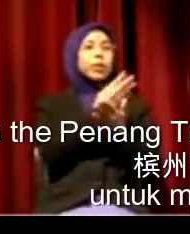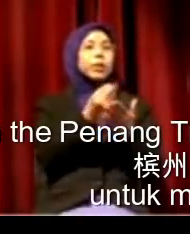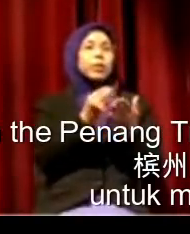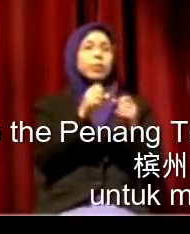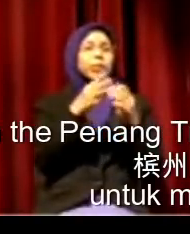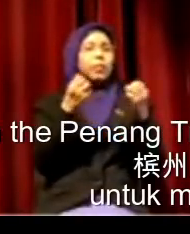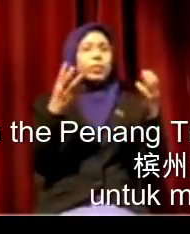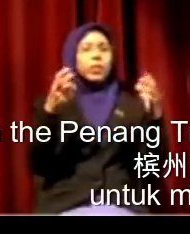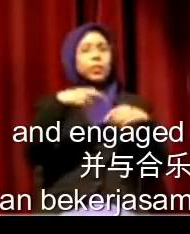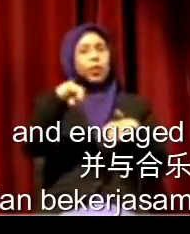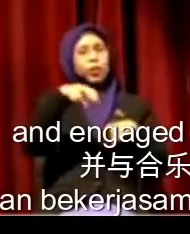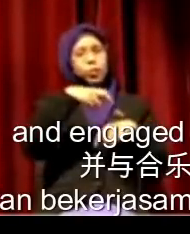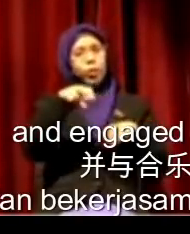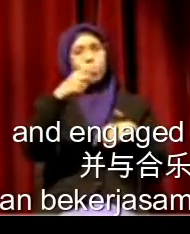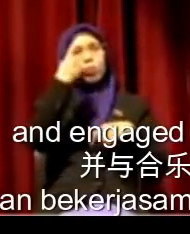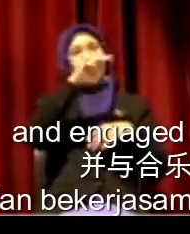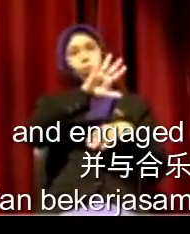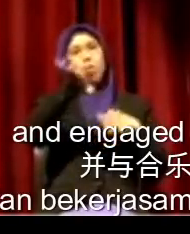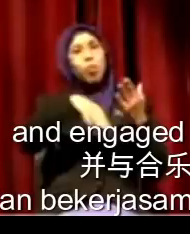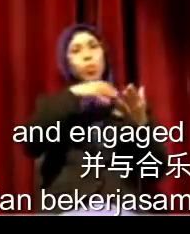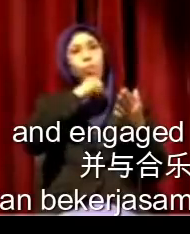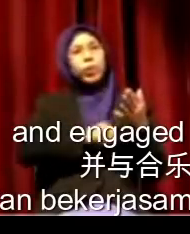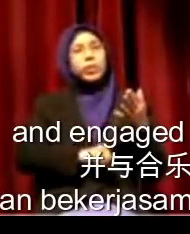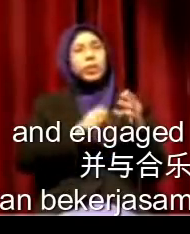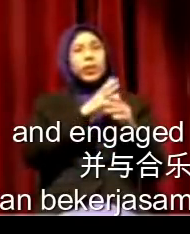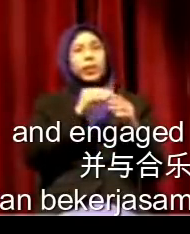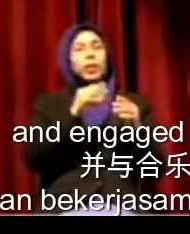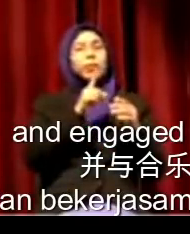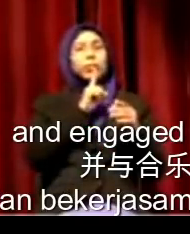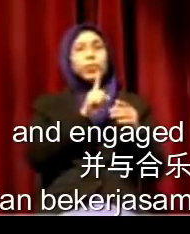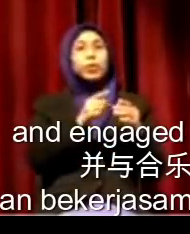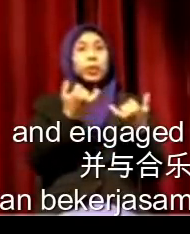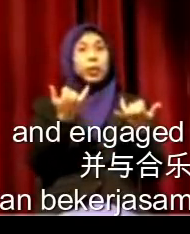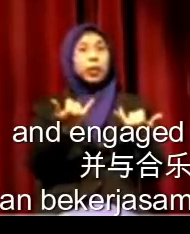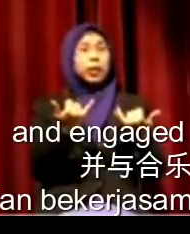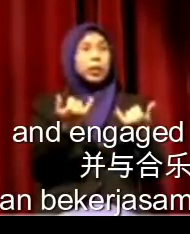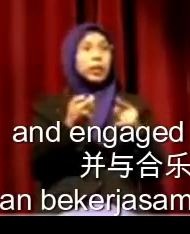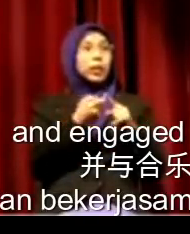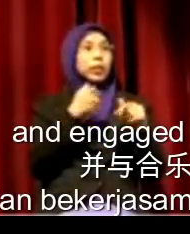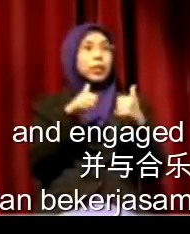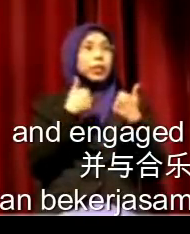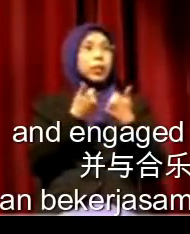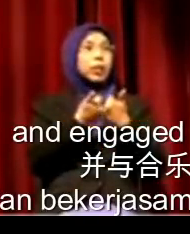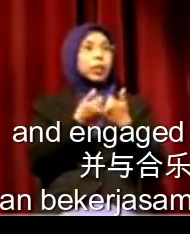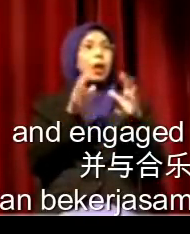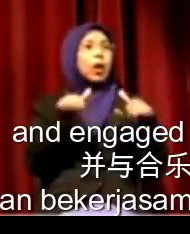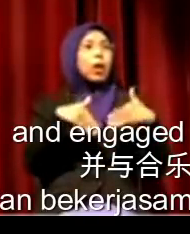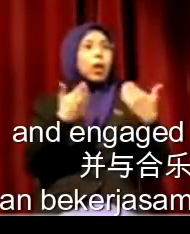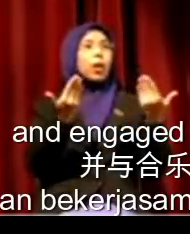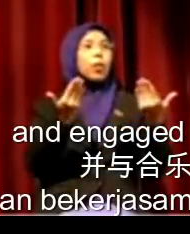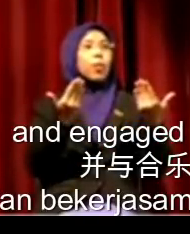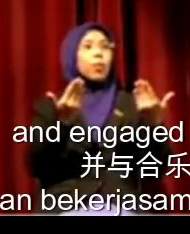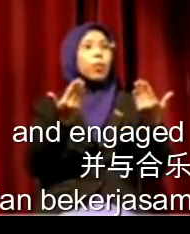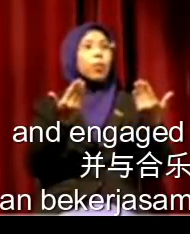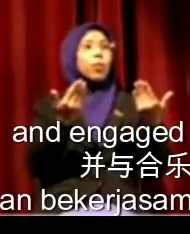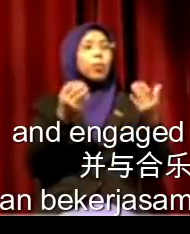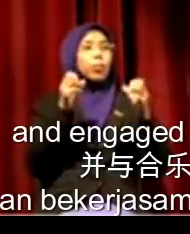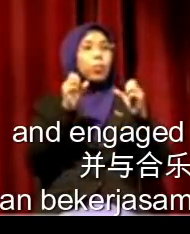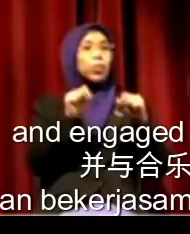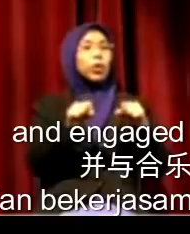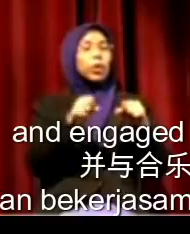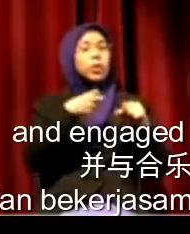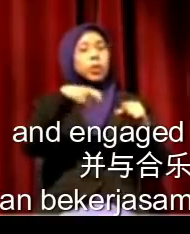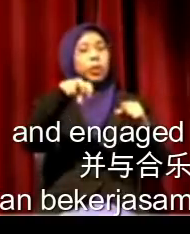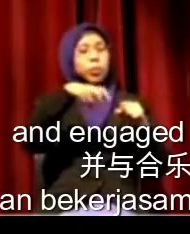since 2008. And also accepted the civil society's proposal to engage Helcro in serving in our